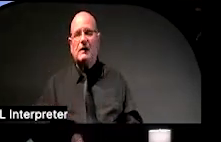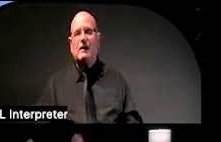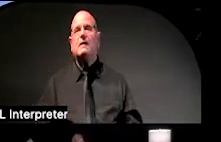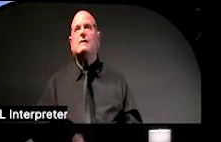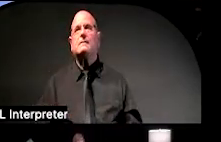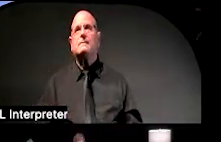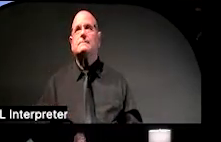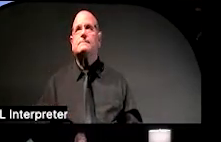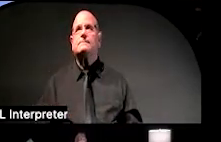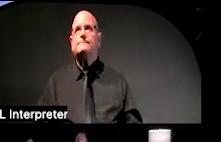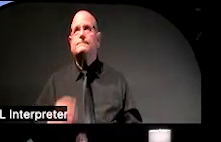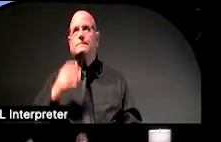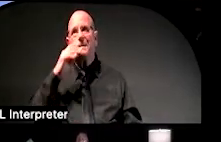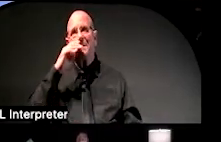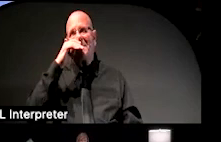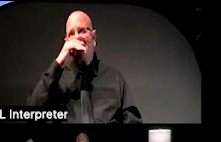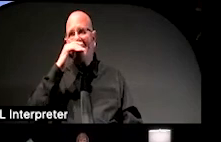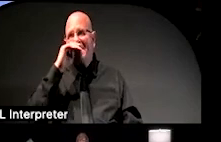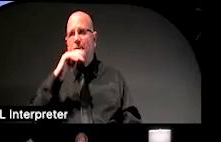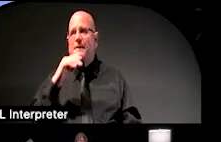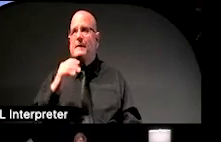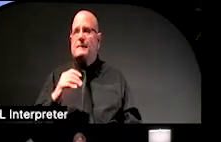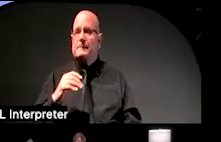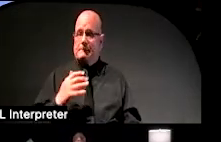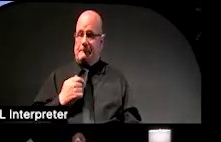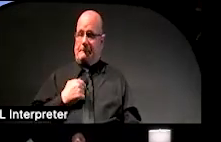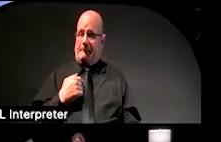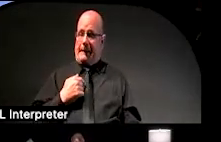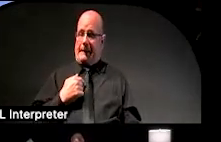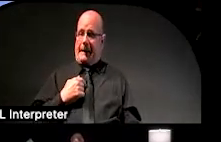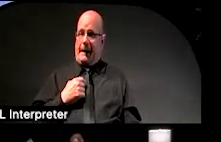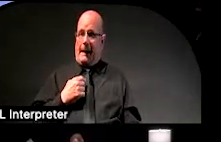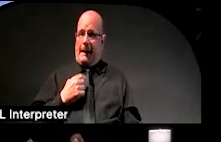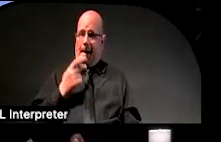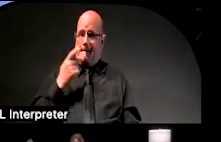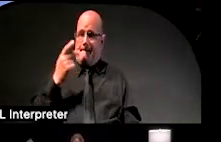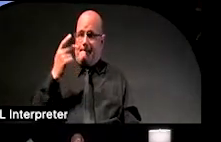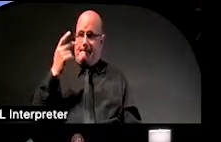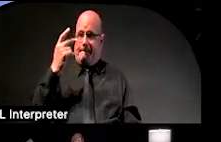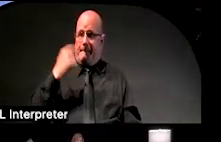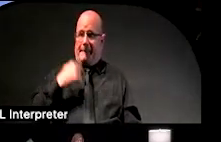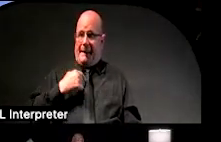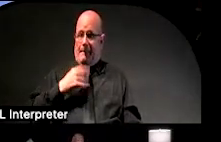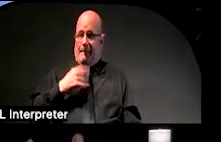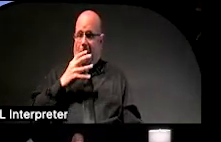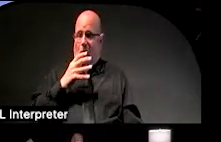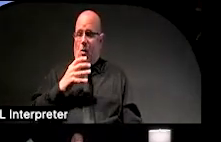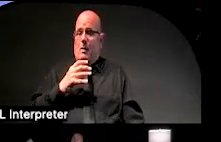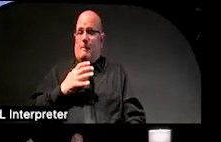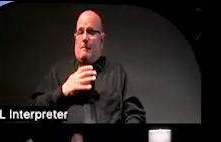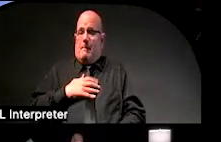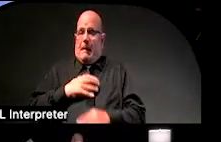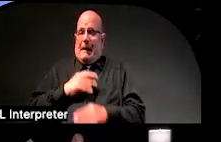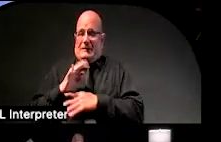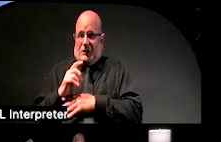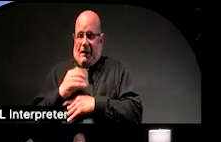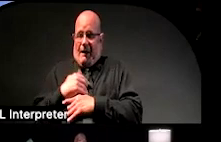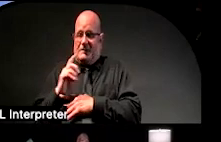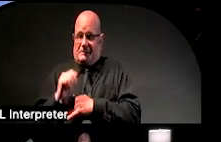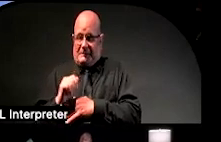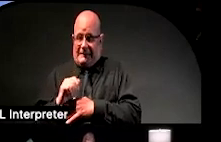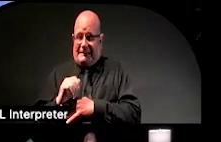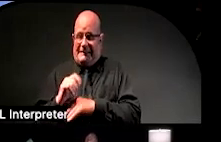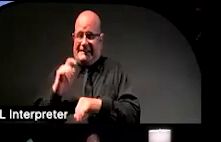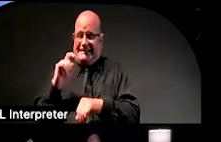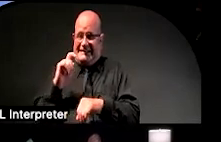tell you that as a parent of a child with a disability, that from the point at which your child